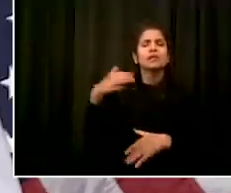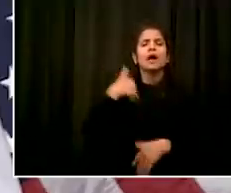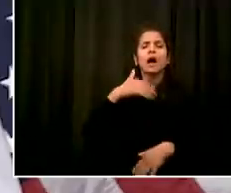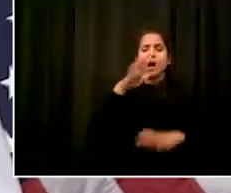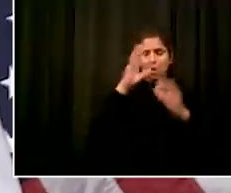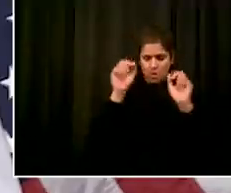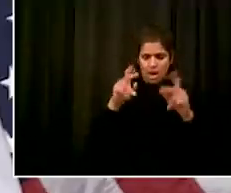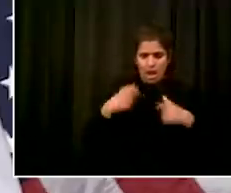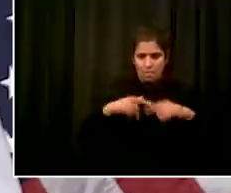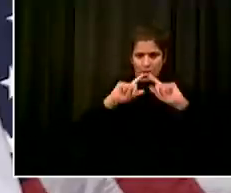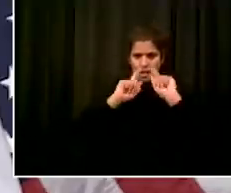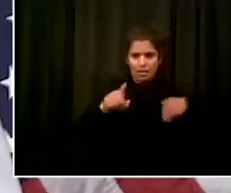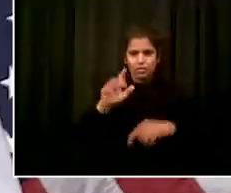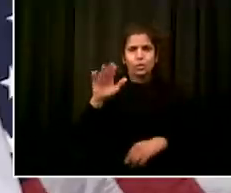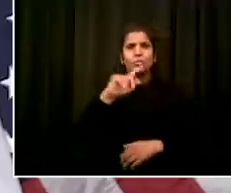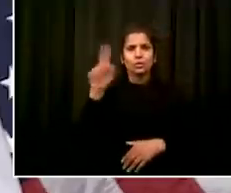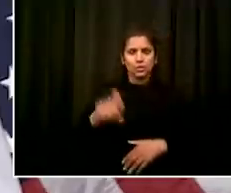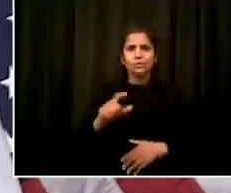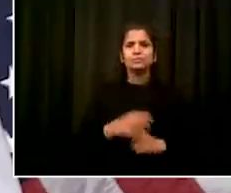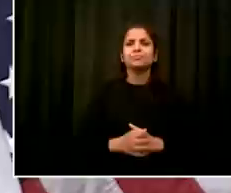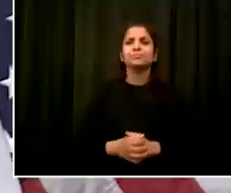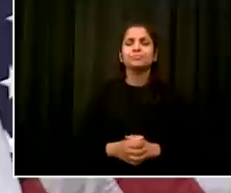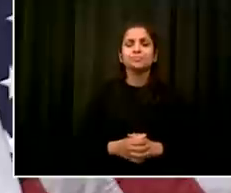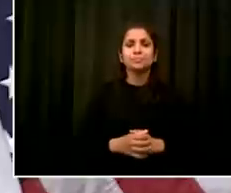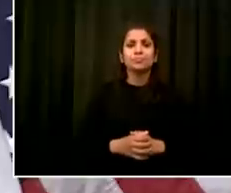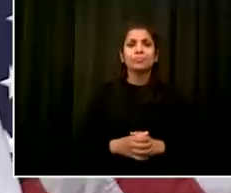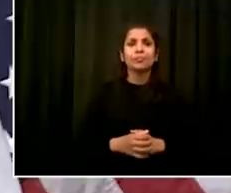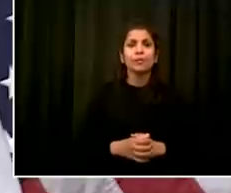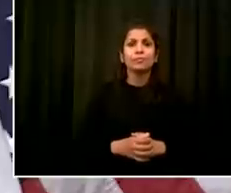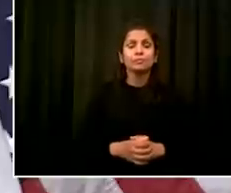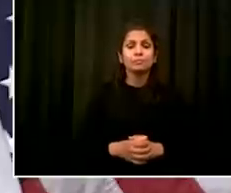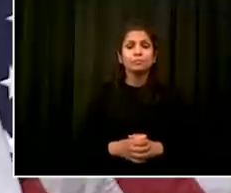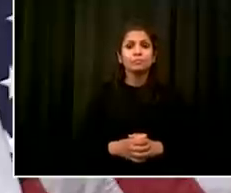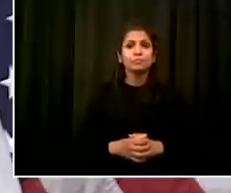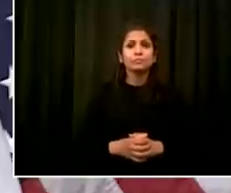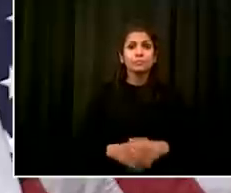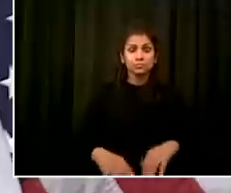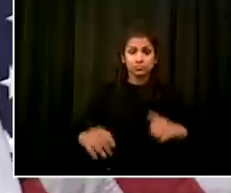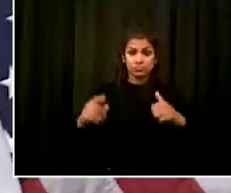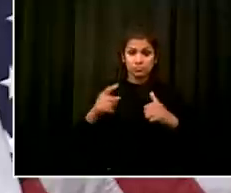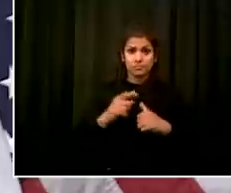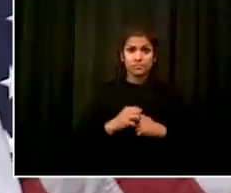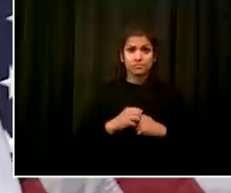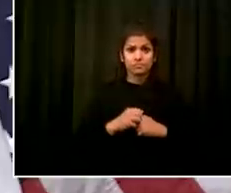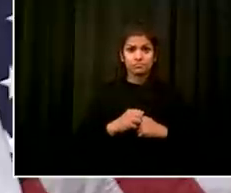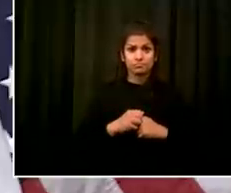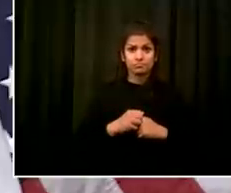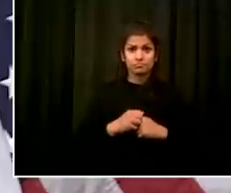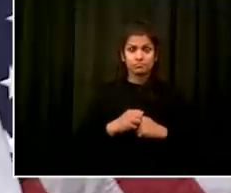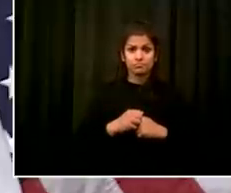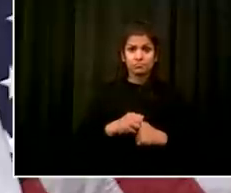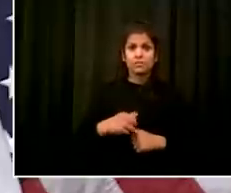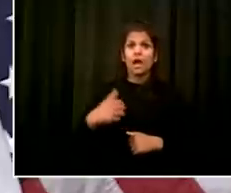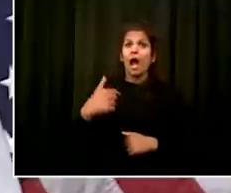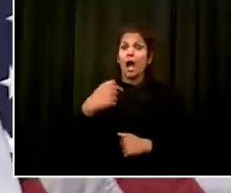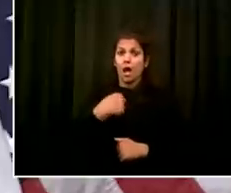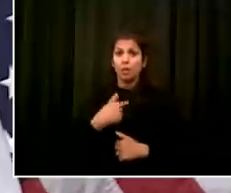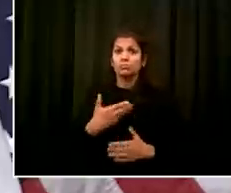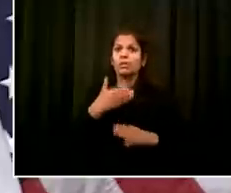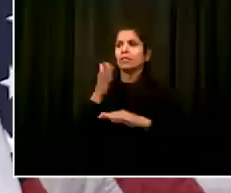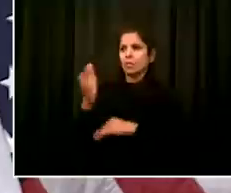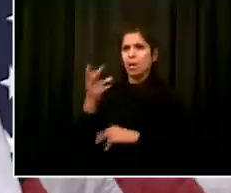day. So I was observing the situation at the Manhattan Bridge from a site very